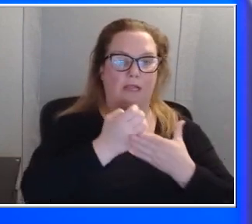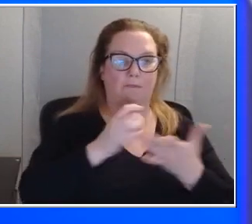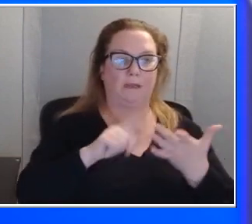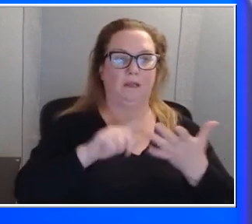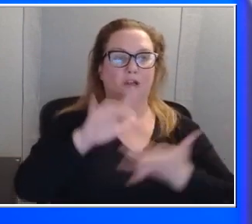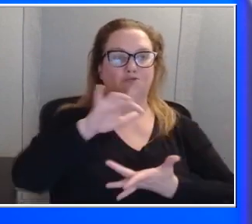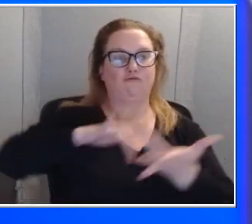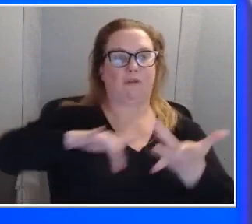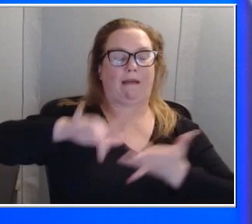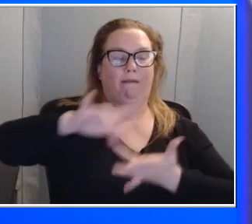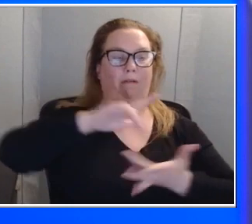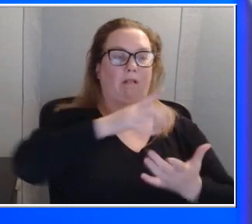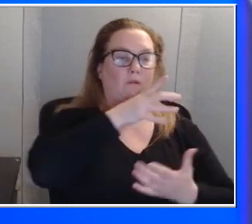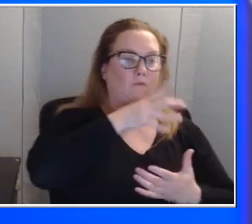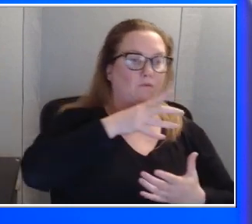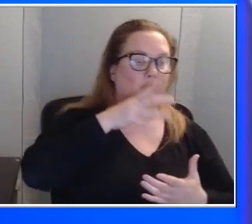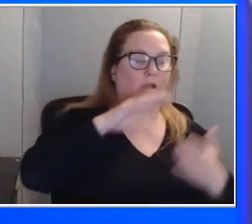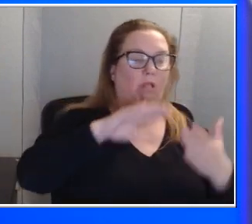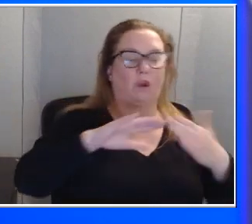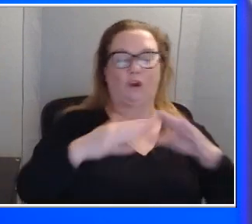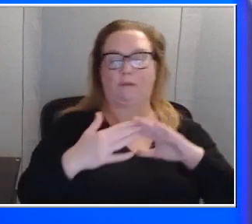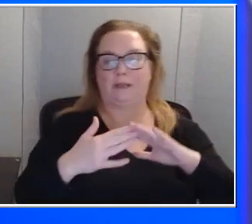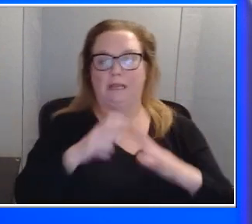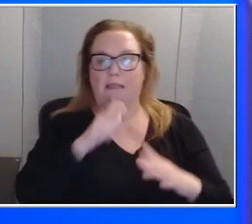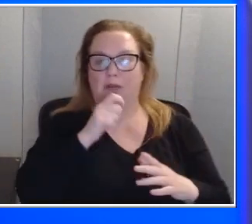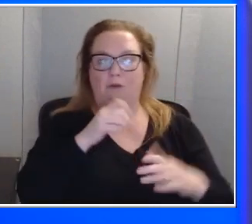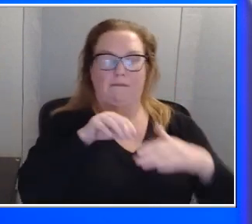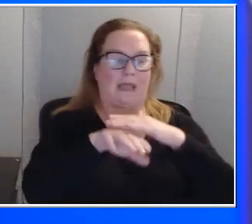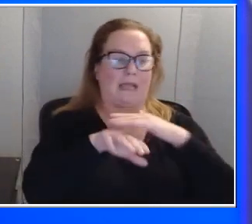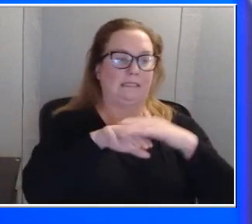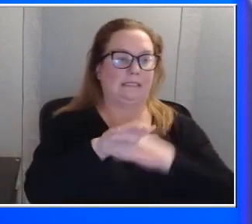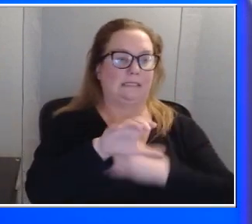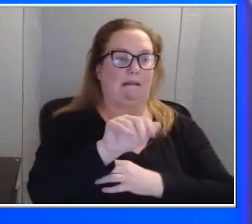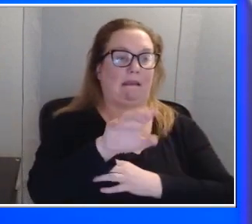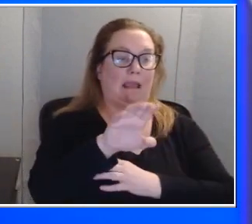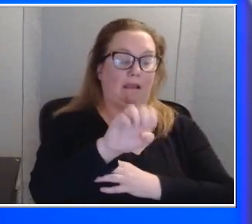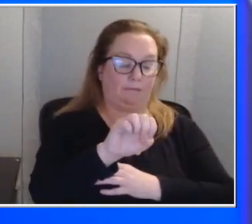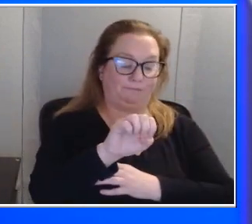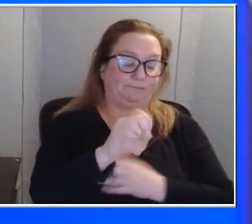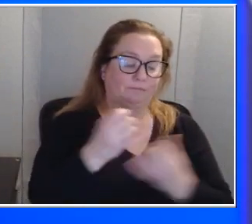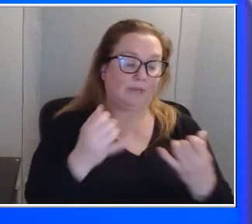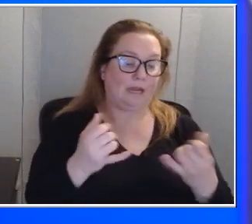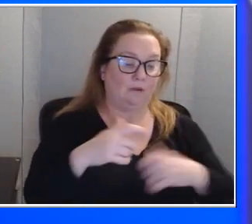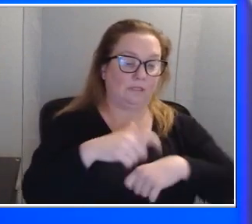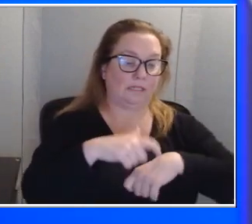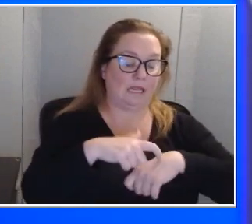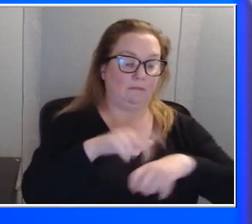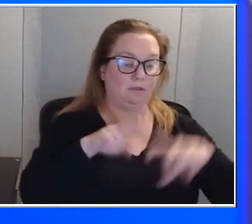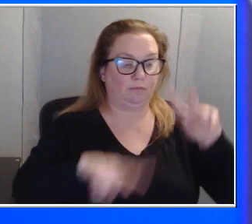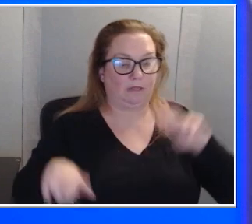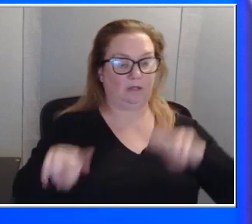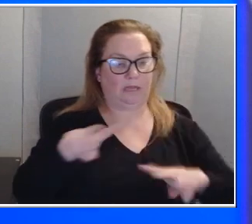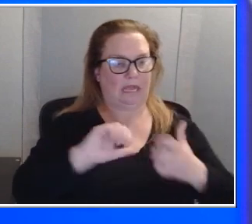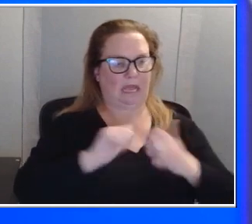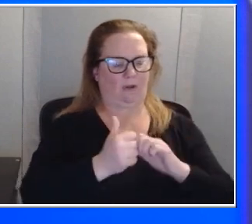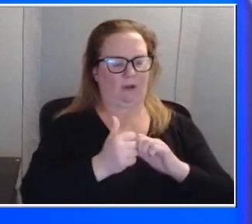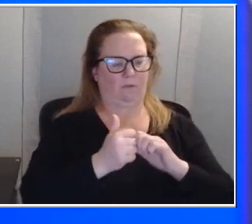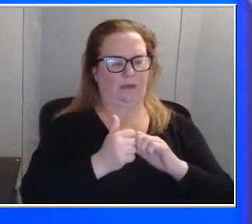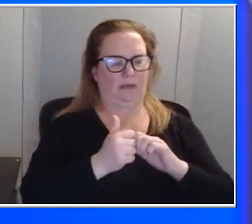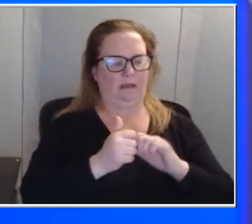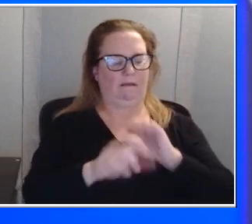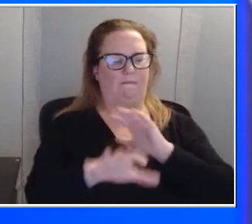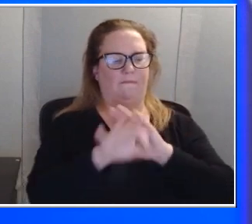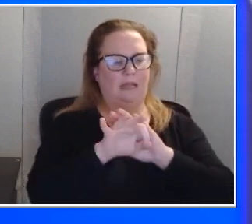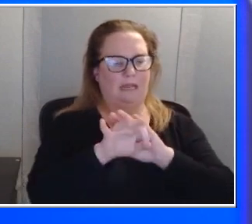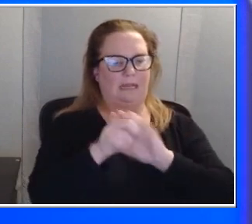difficulties, rural, urban, that do not have good access to care. And now is the time we should be looking and saying, how can we find everybody to bring them